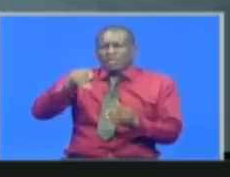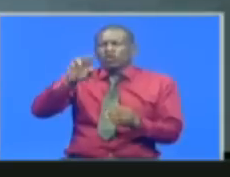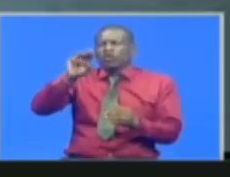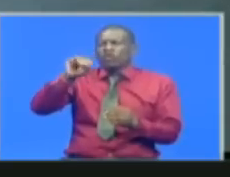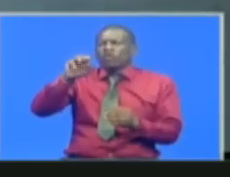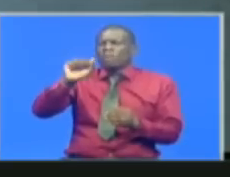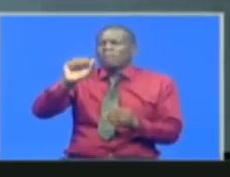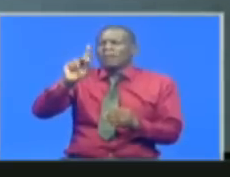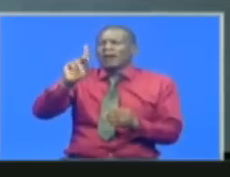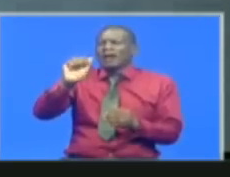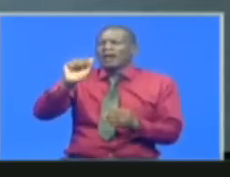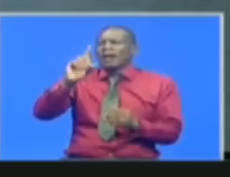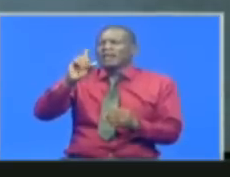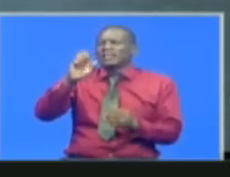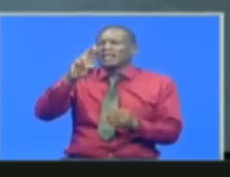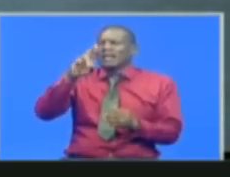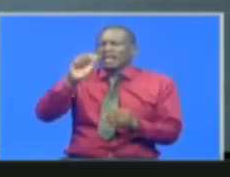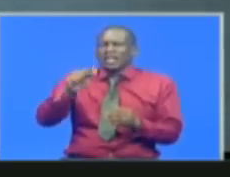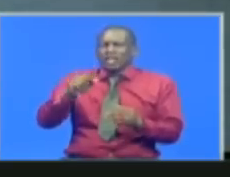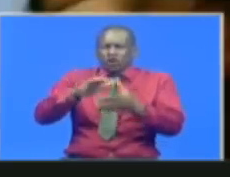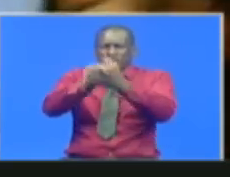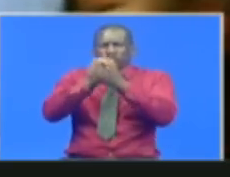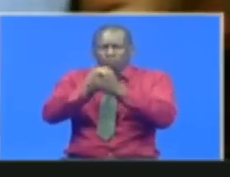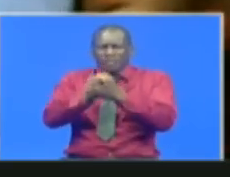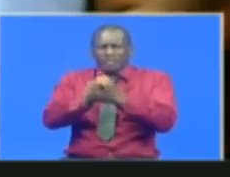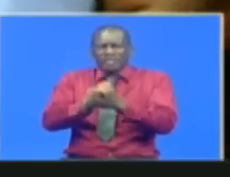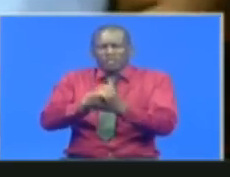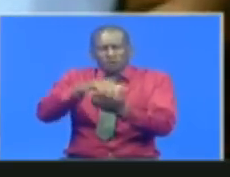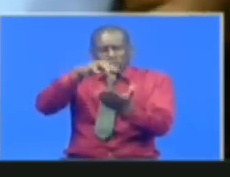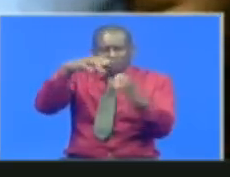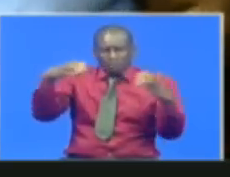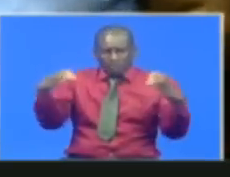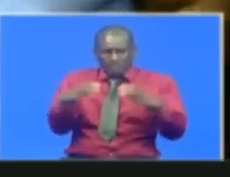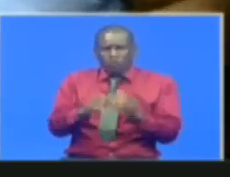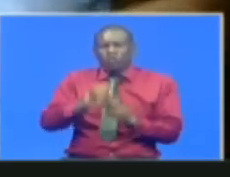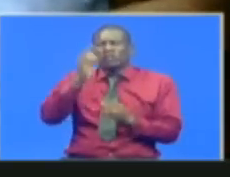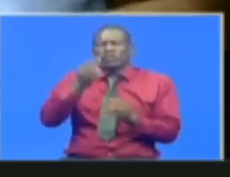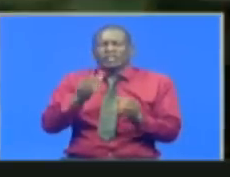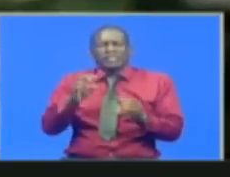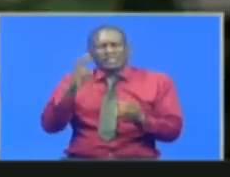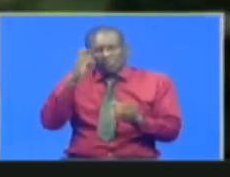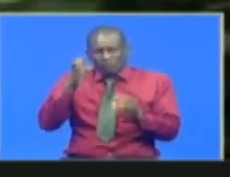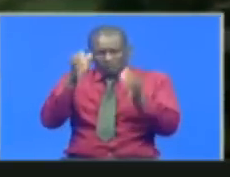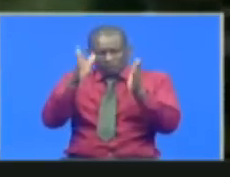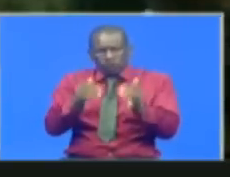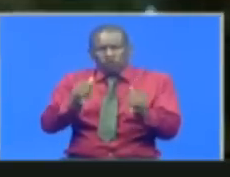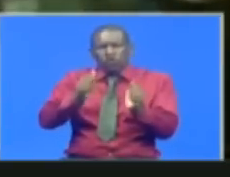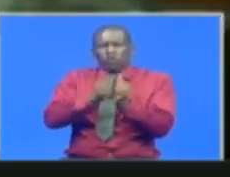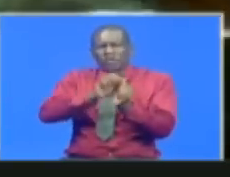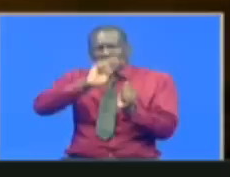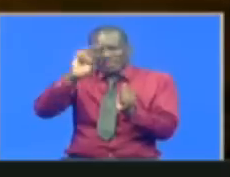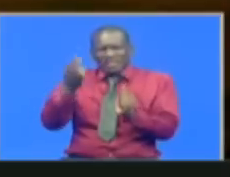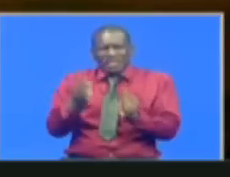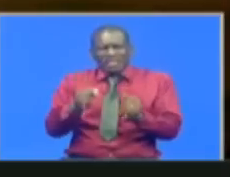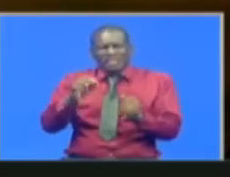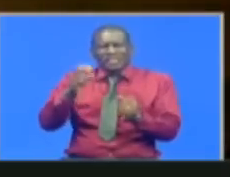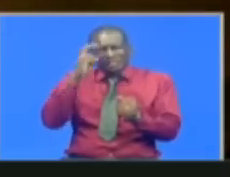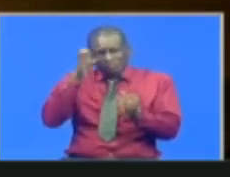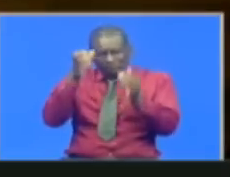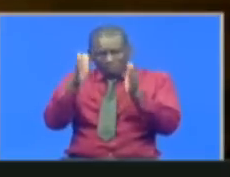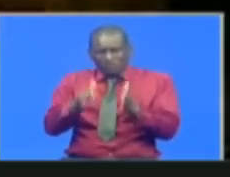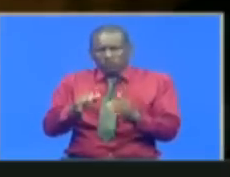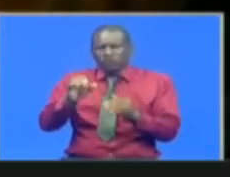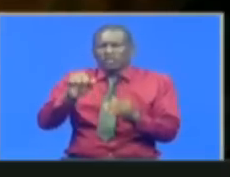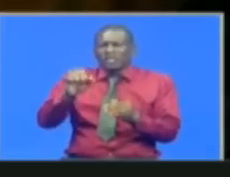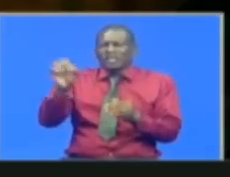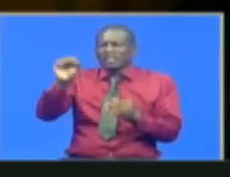a Jubilee ticket, is also the first accused person, together with his co-accused Collins Neriko, Stanley